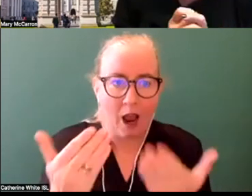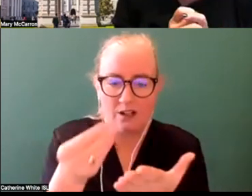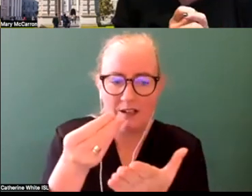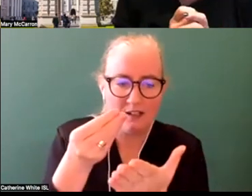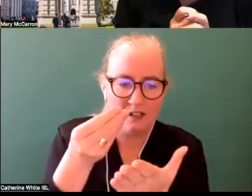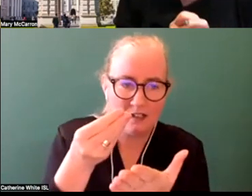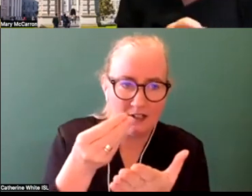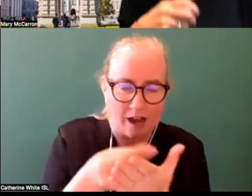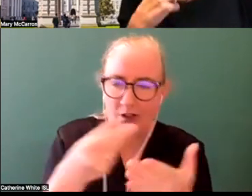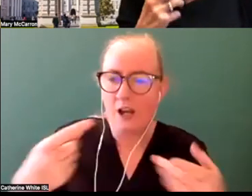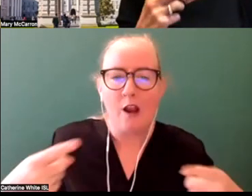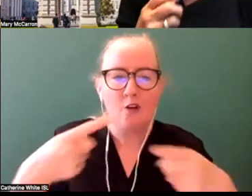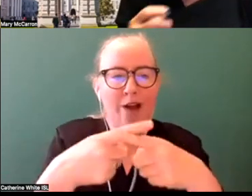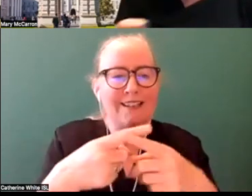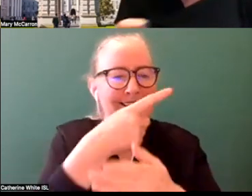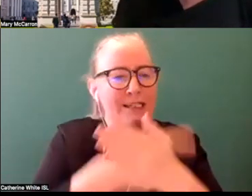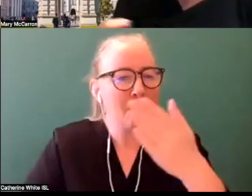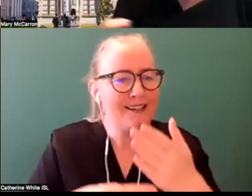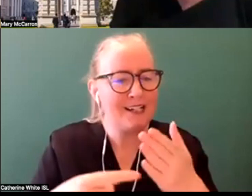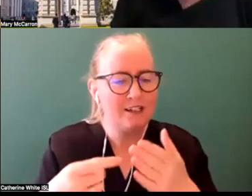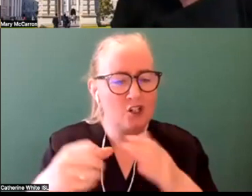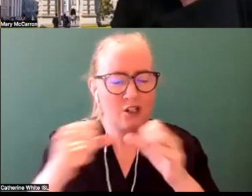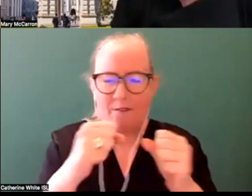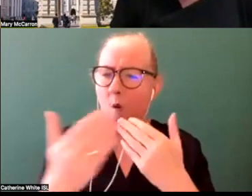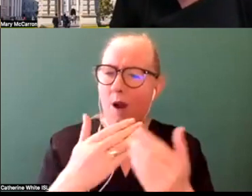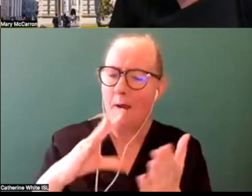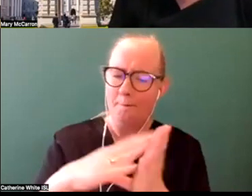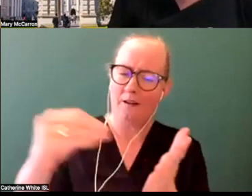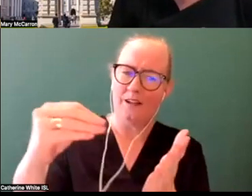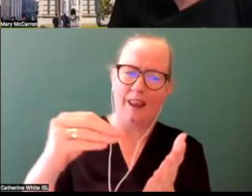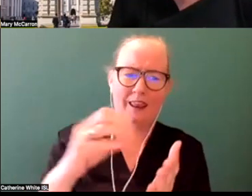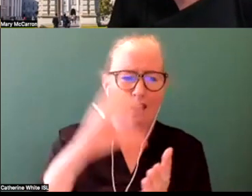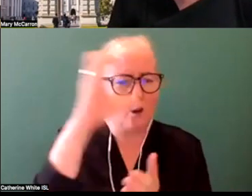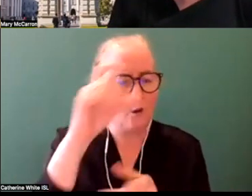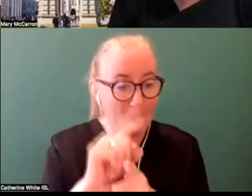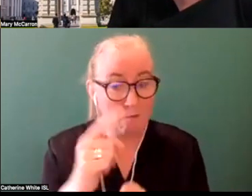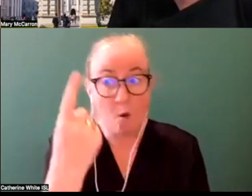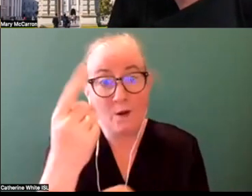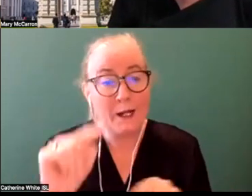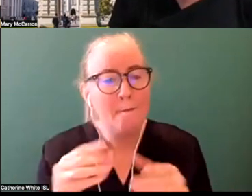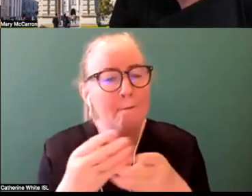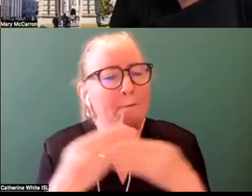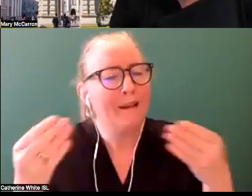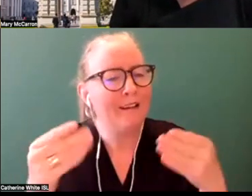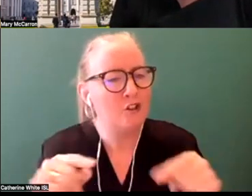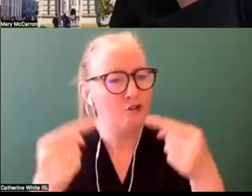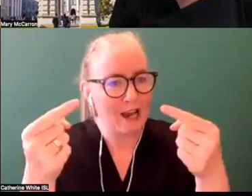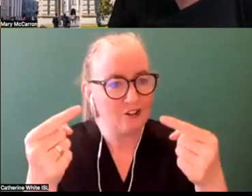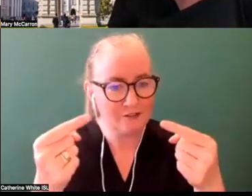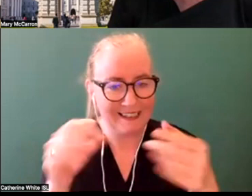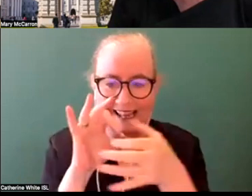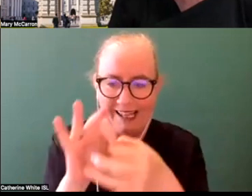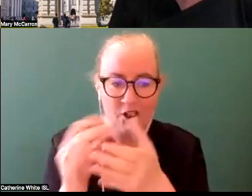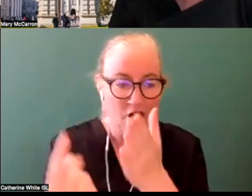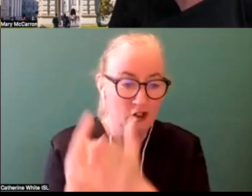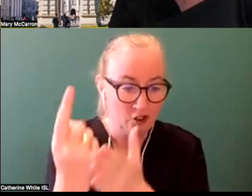how to cost disability services, what that model would look like. I mean, one of the biggest challenges that's driving many of these issues is if you have to